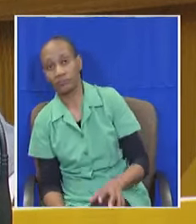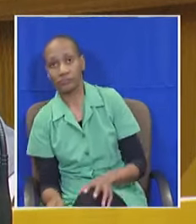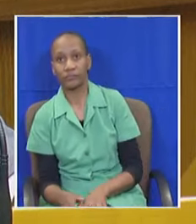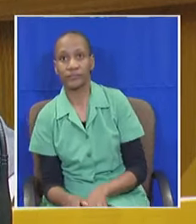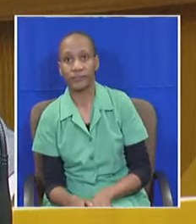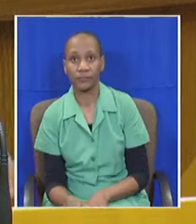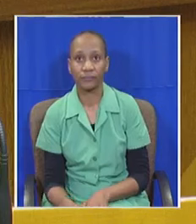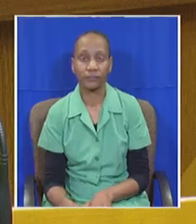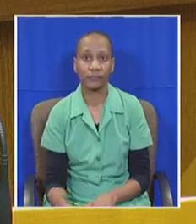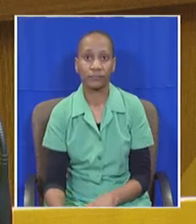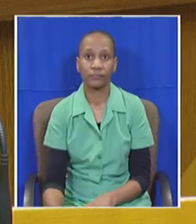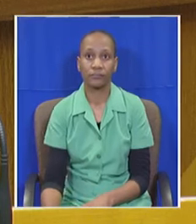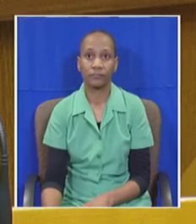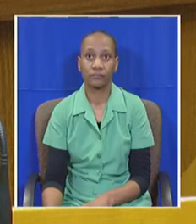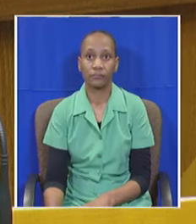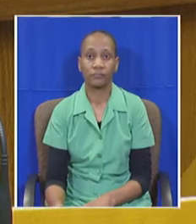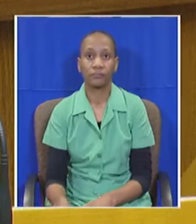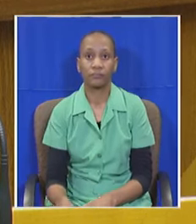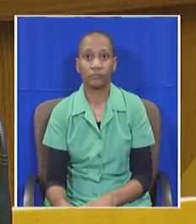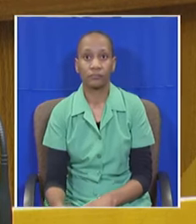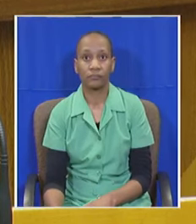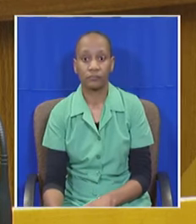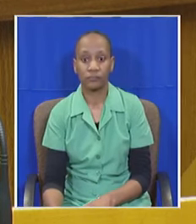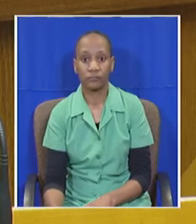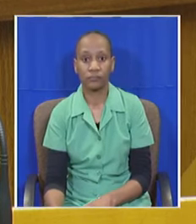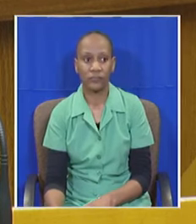willing to take your question. Anything you can ever debate. Go ahead, Honourable Member.